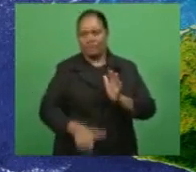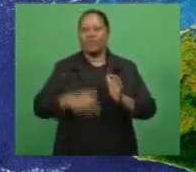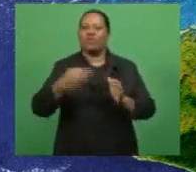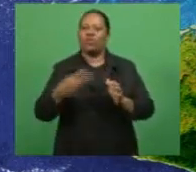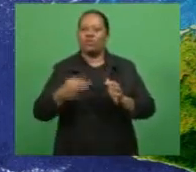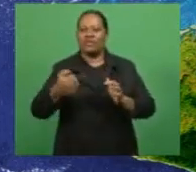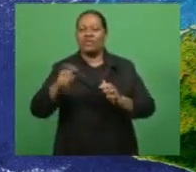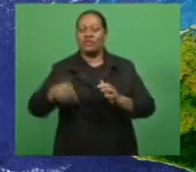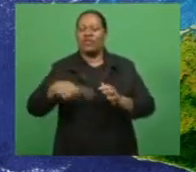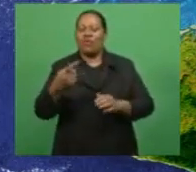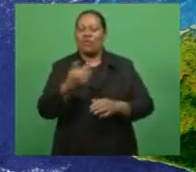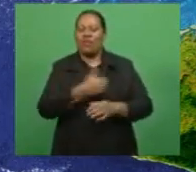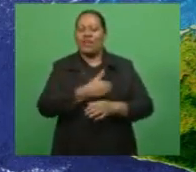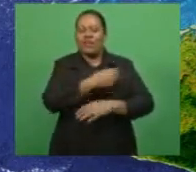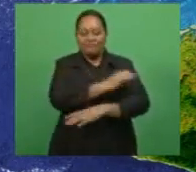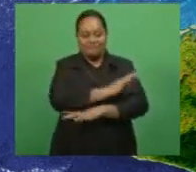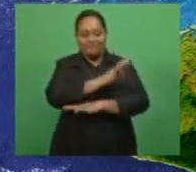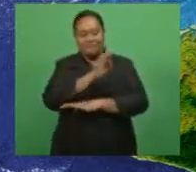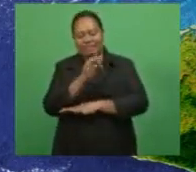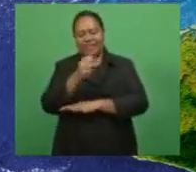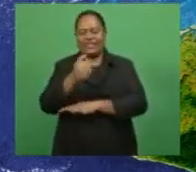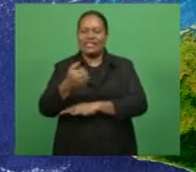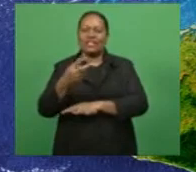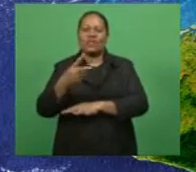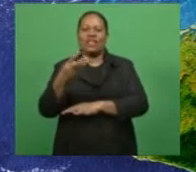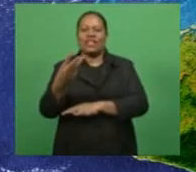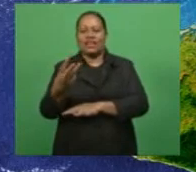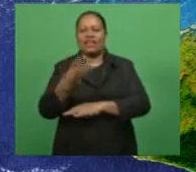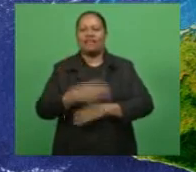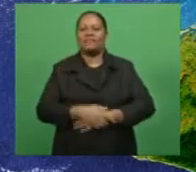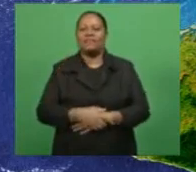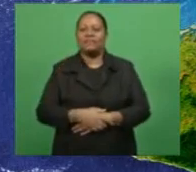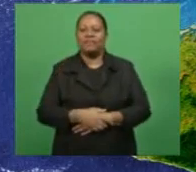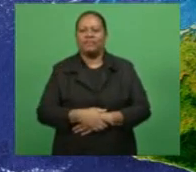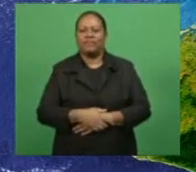2:16 tomorrow morning. Sunrise is at 6:23.